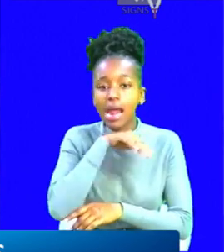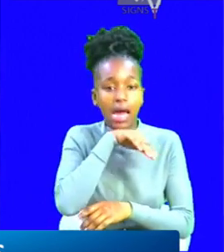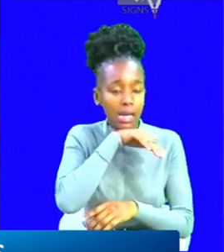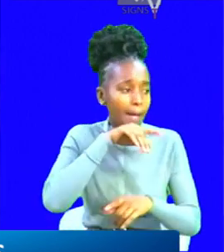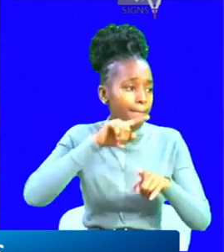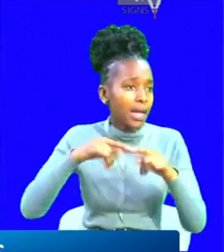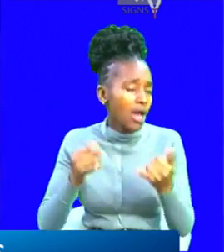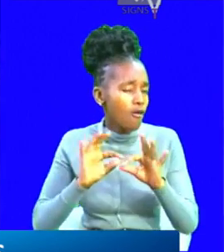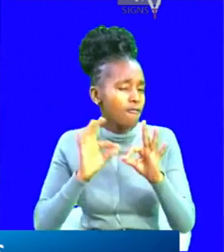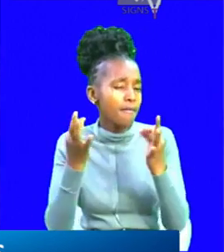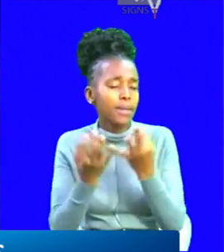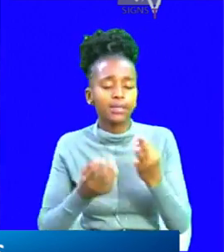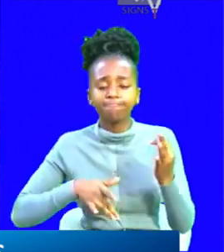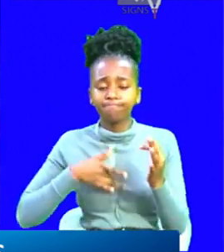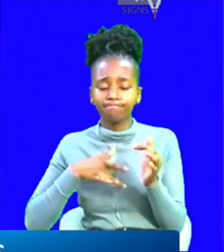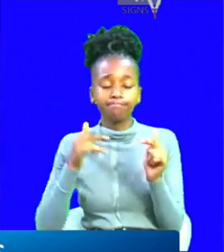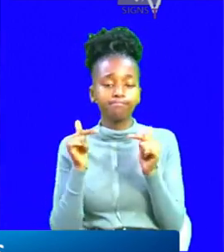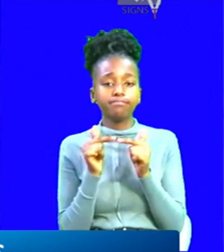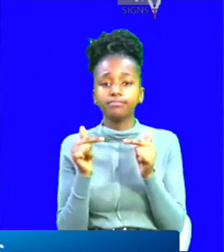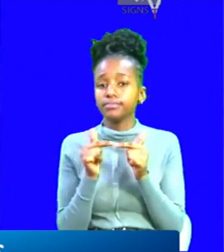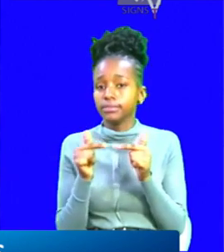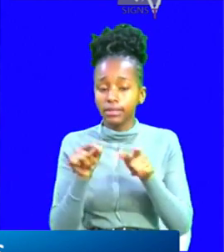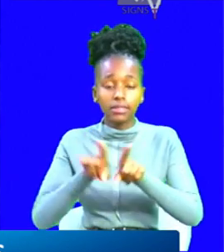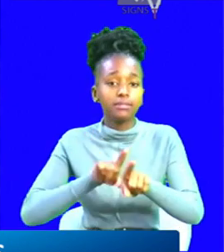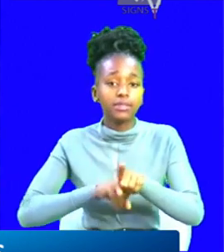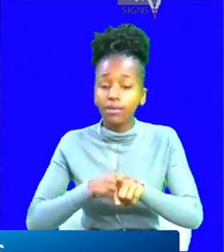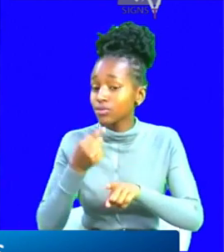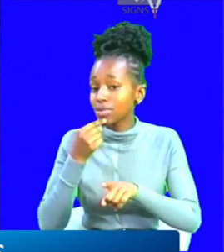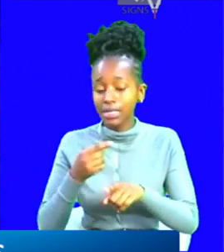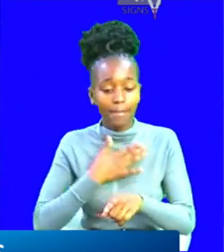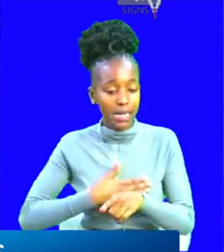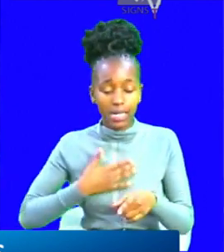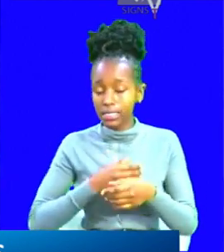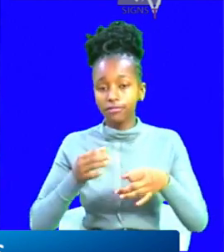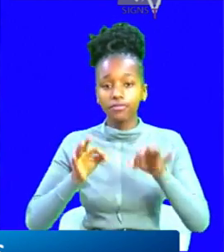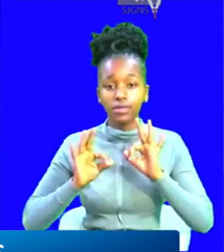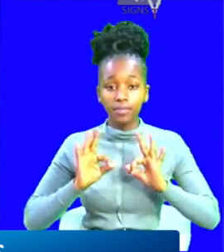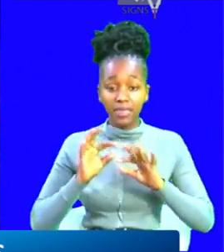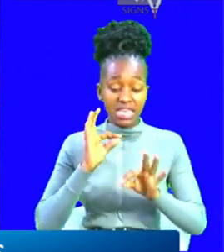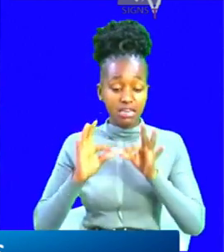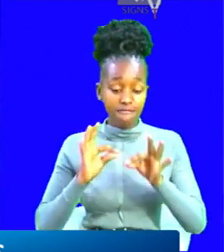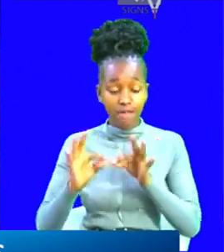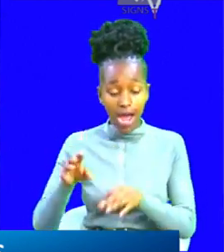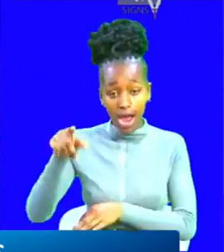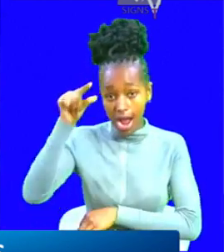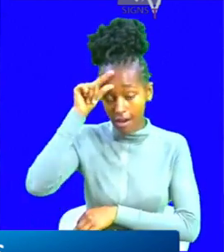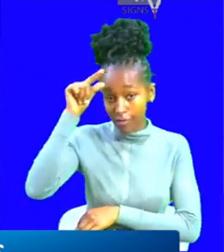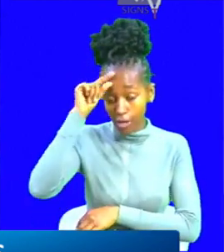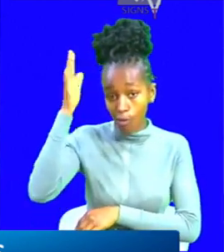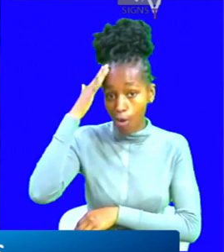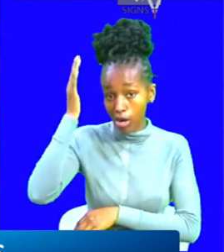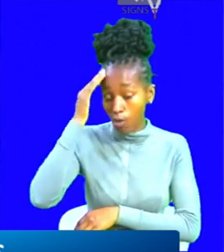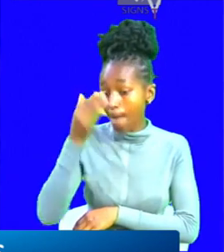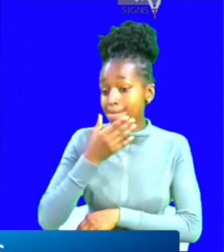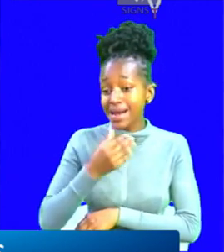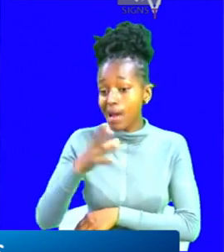is really in pain and asking for his release. If the government knows his whereabouts, and we are